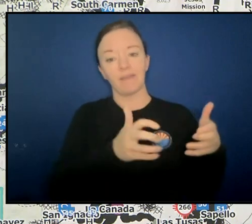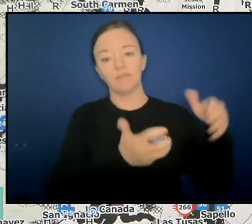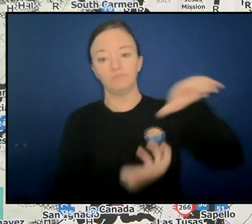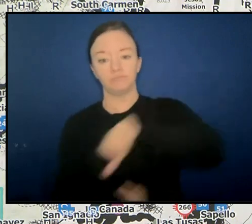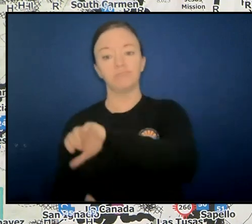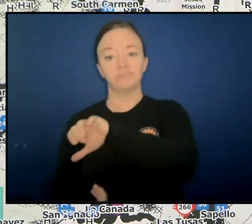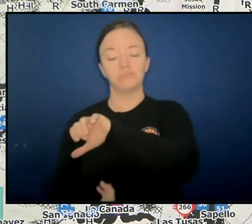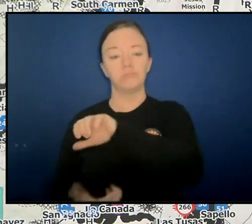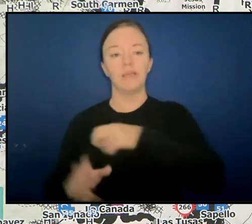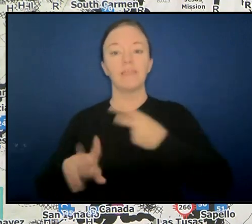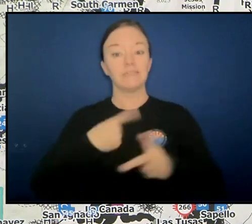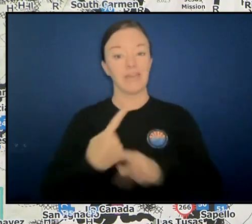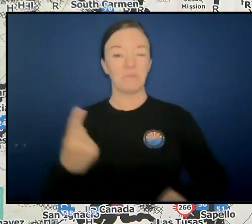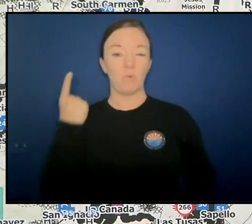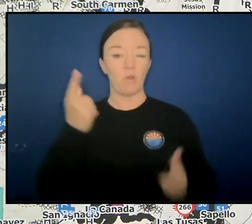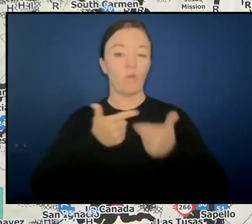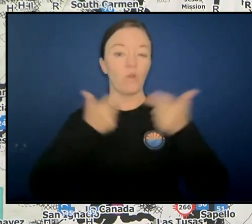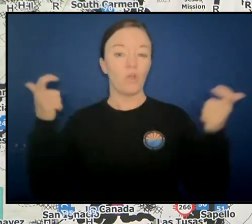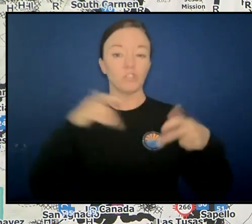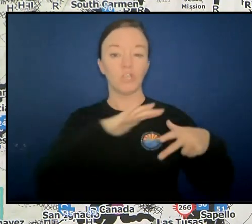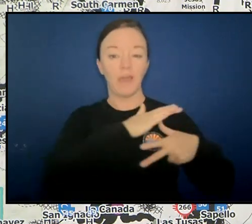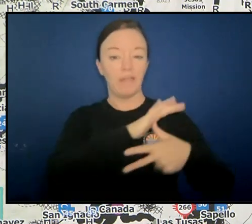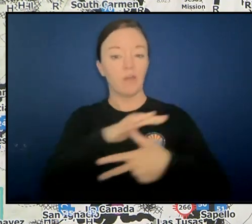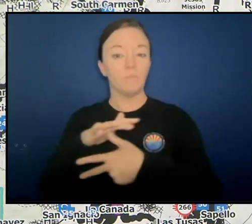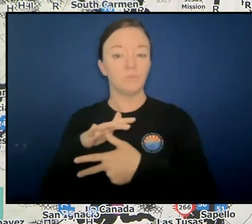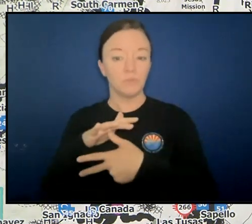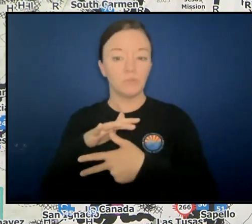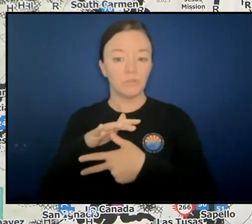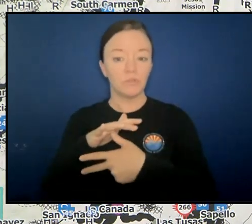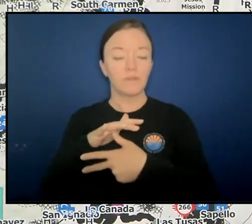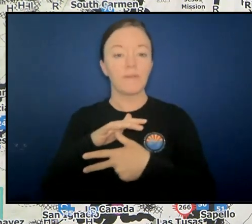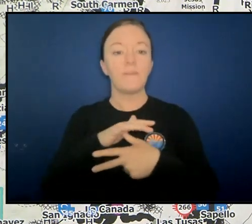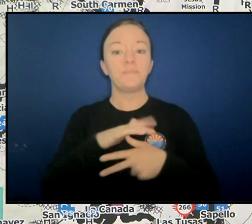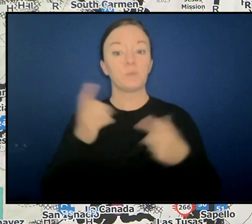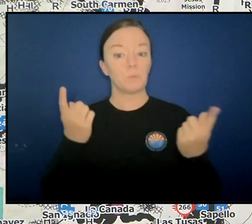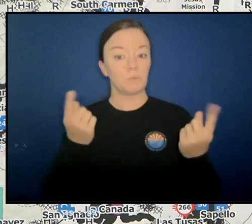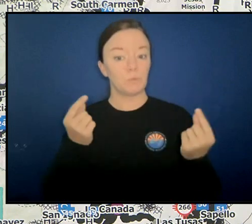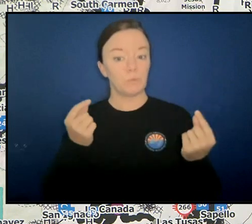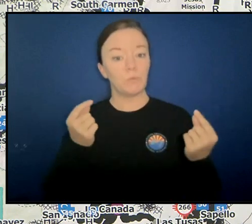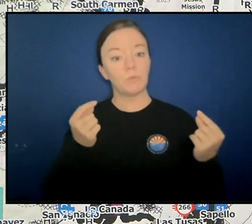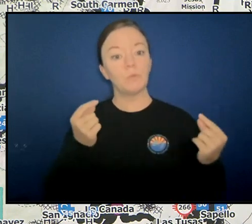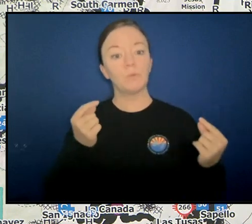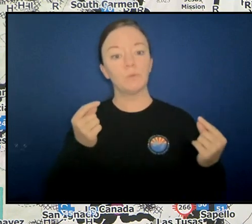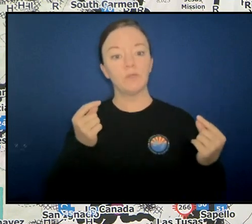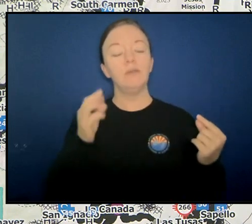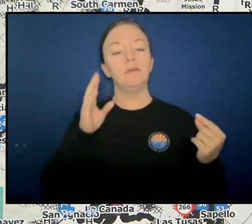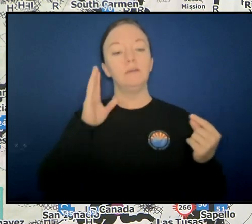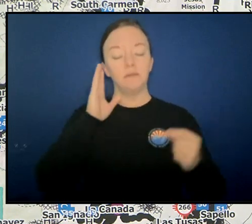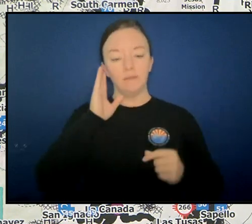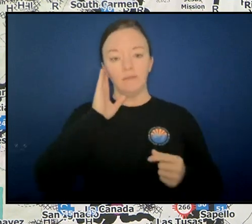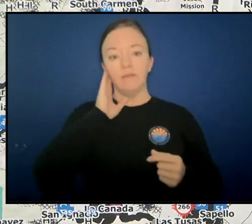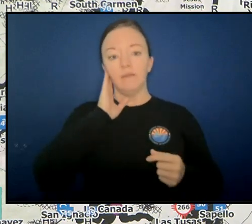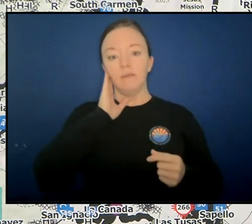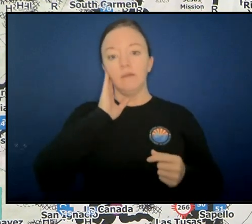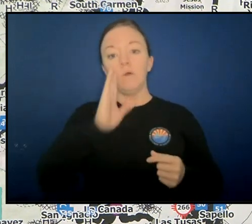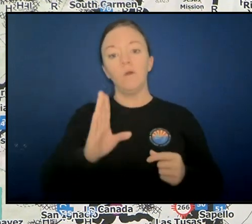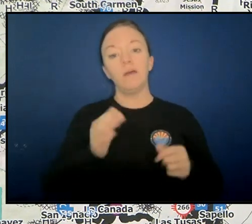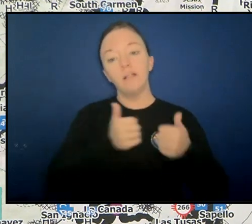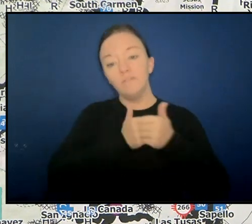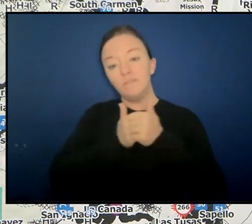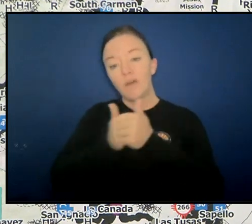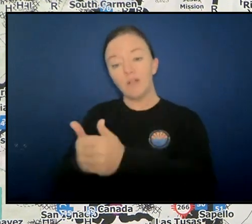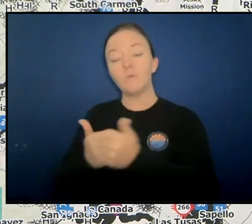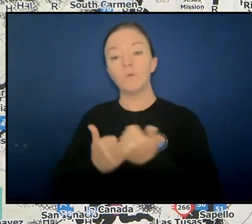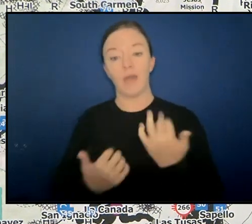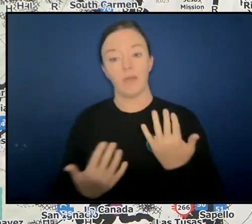1s are the large helicopters. And basically what they'll do is they'll just kind of parallel along with the burning operation and be